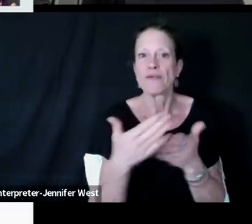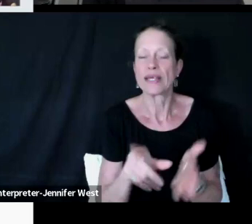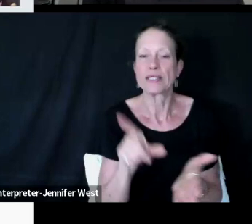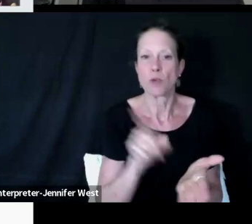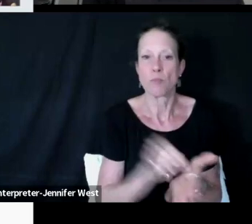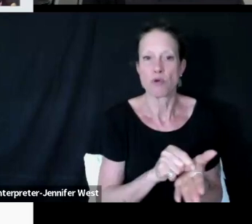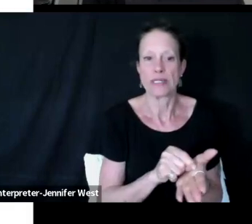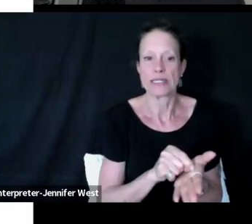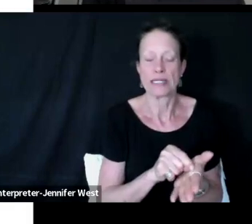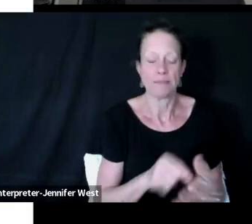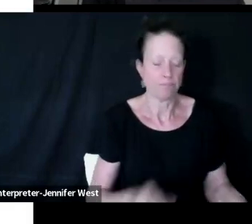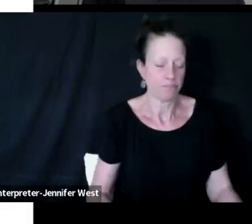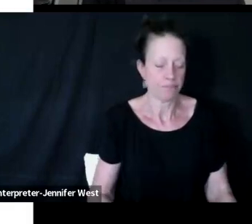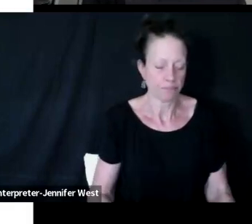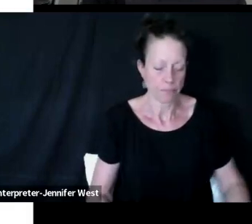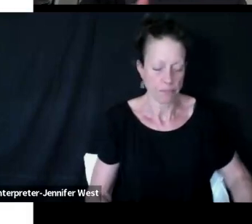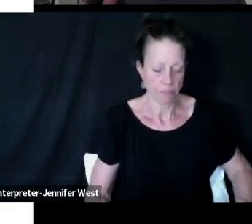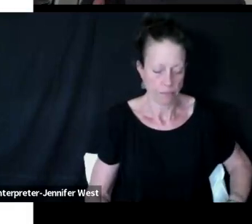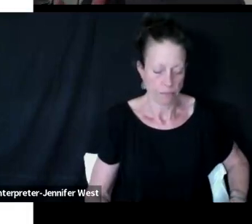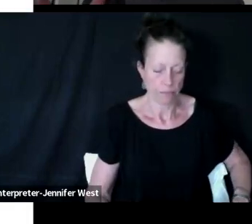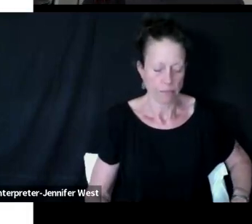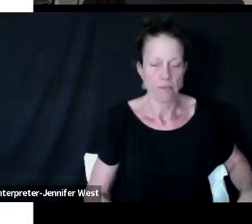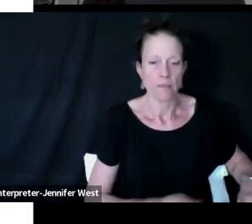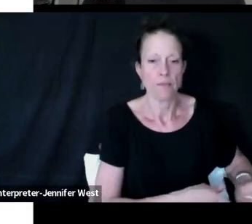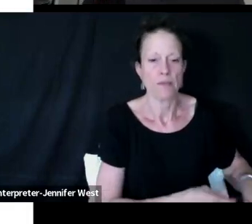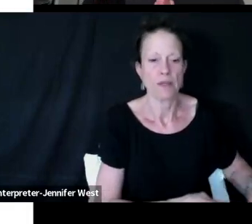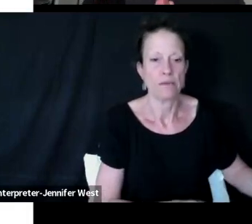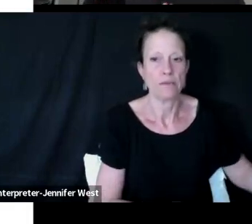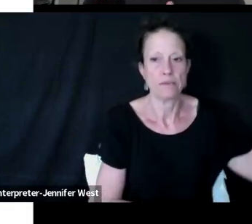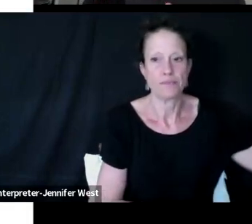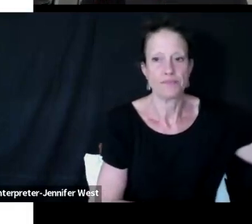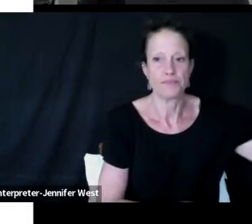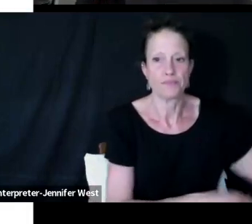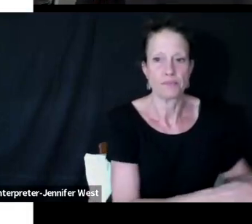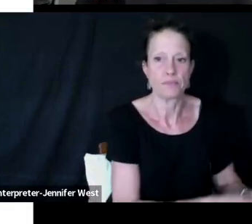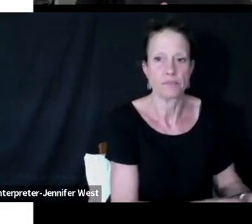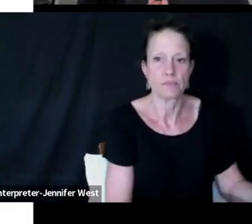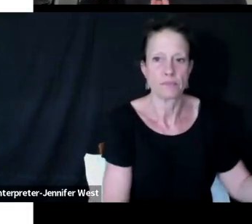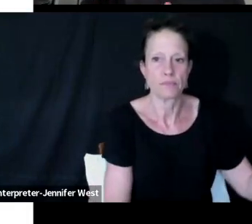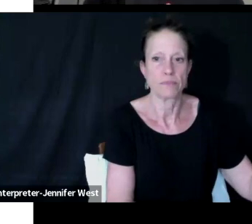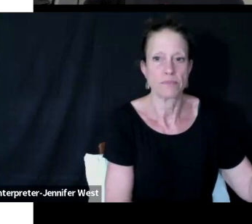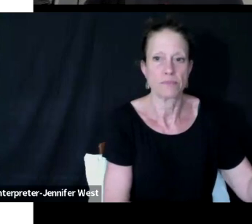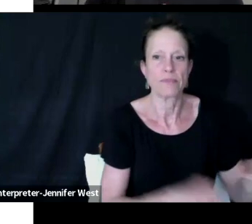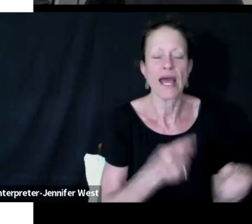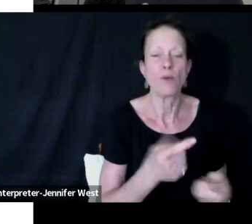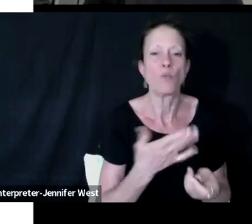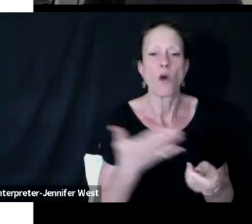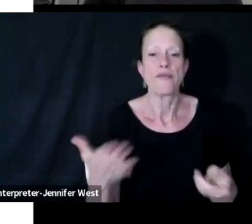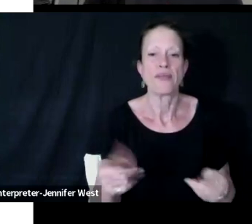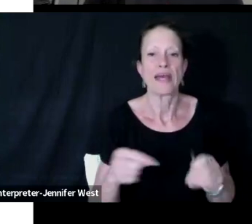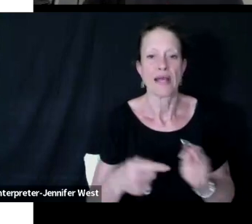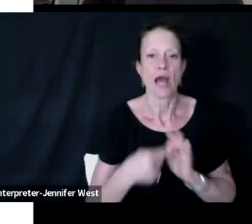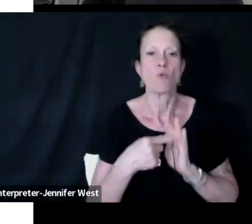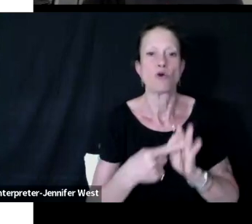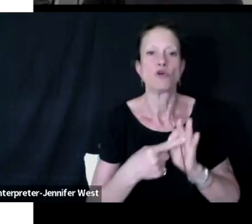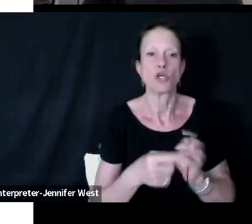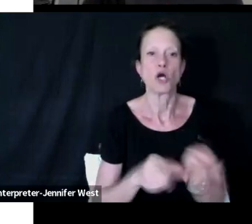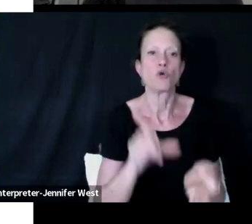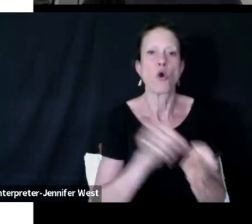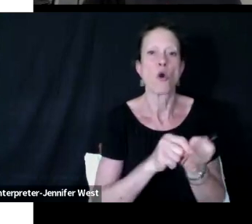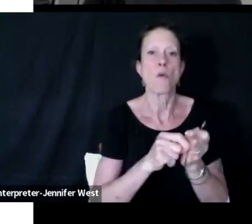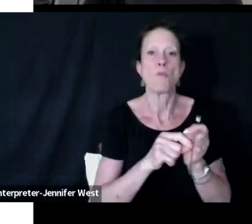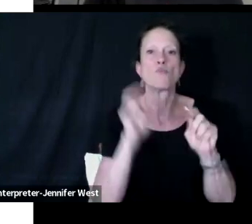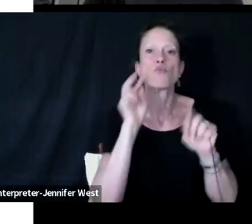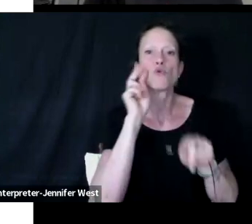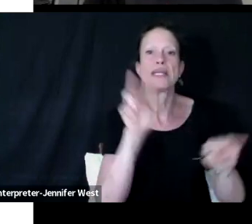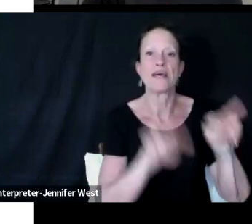doctor's appointment. Now, one of the things I'm going to do really quick is show you what the printed view looks like. And